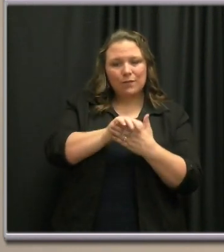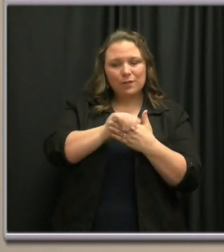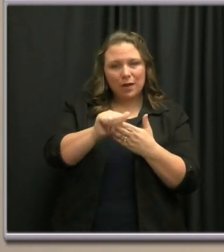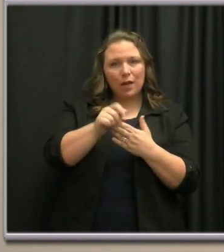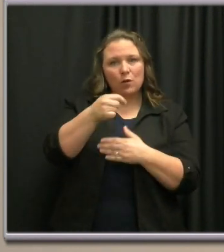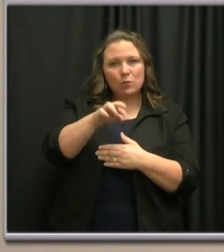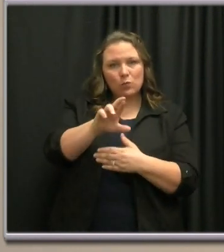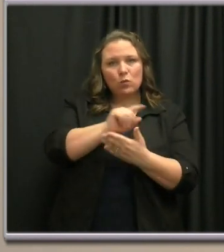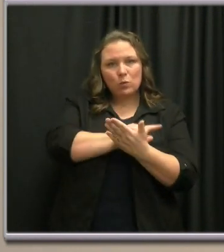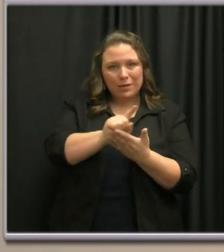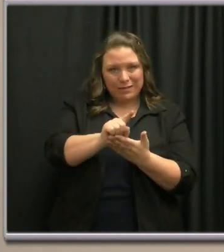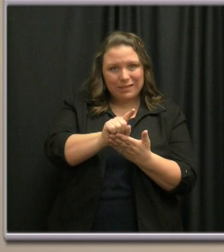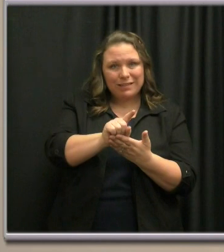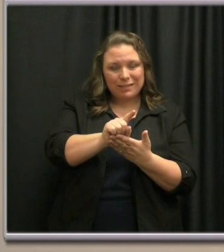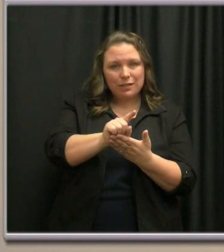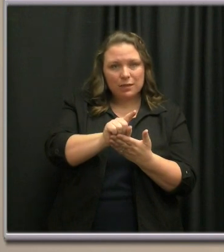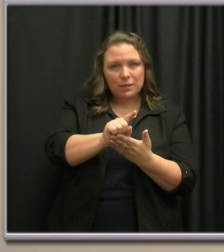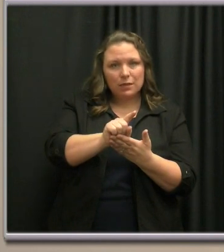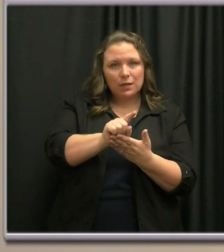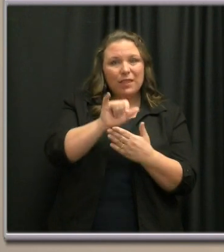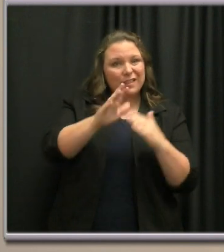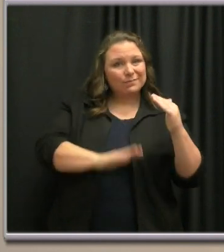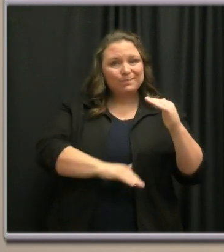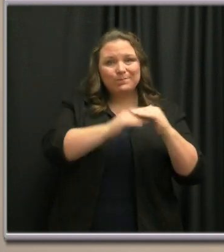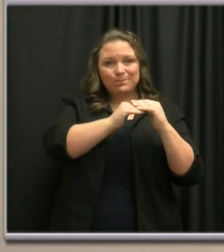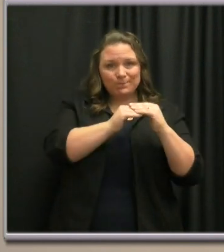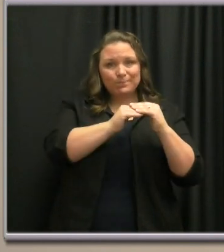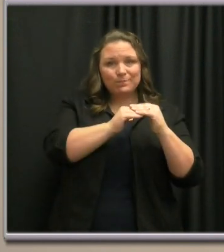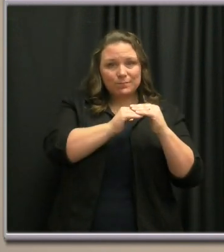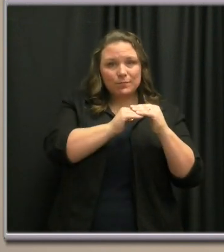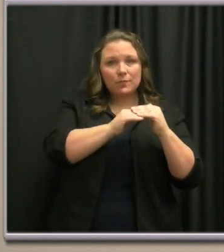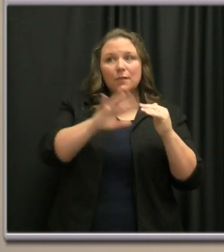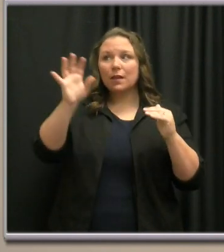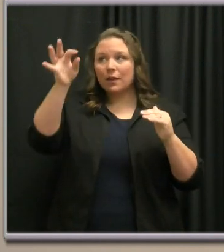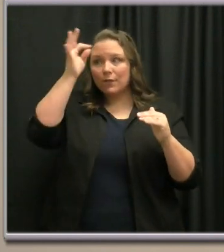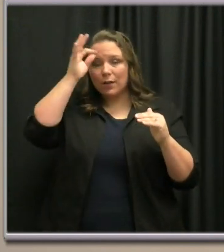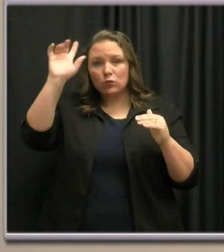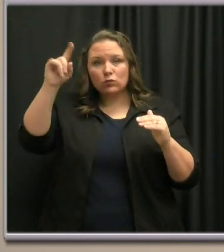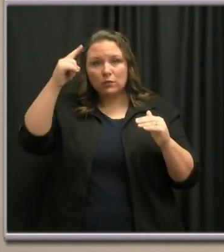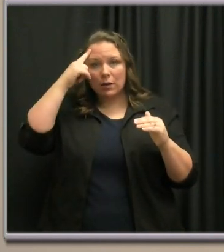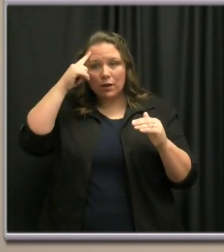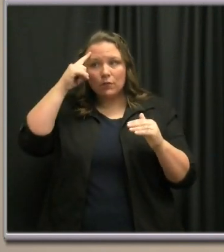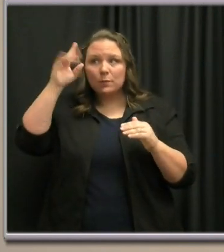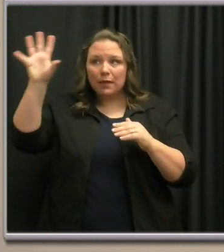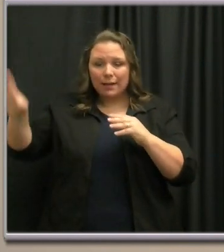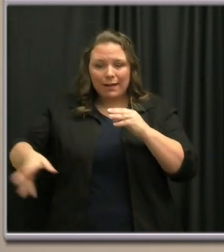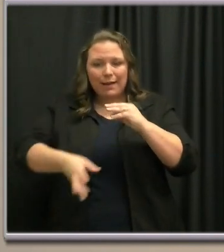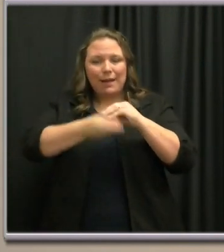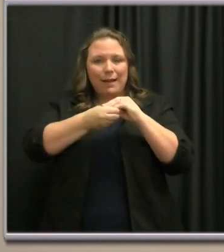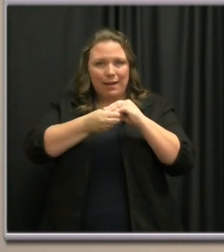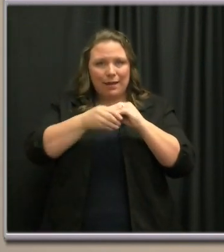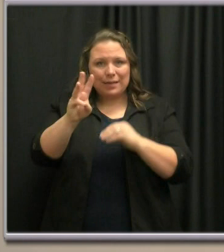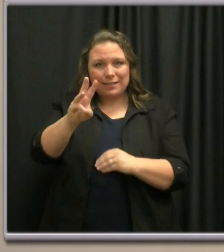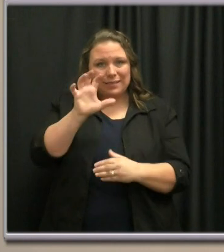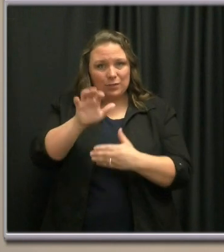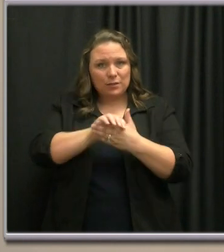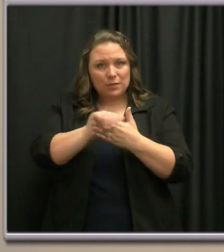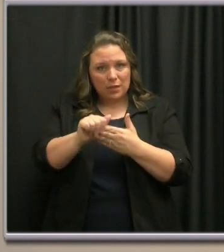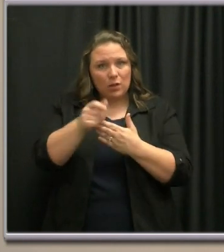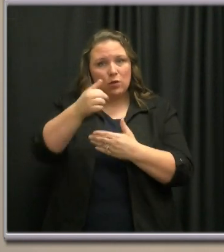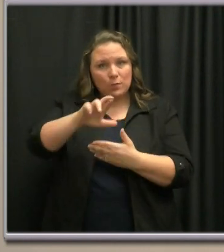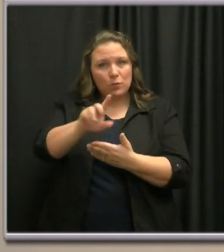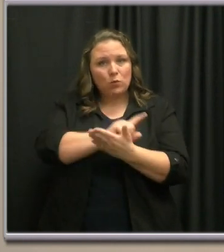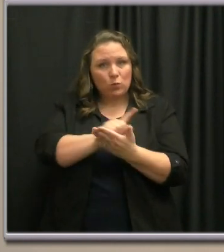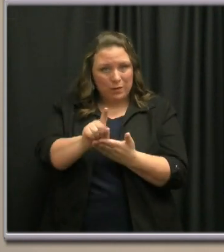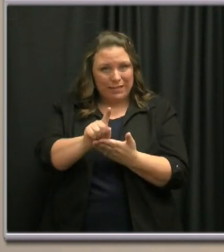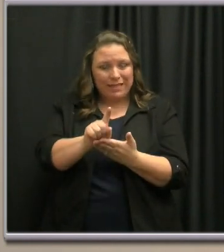$275 a week. That's the maximum. And the federal government has provided another $600 on